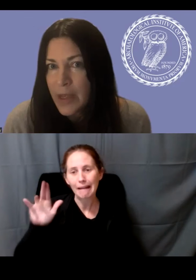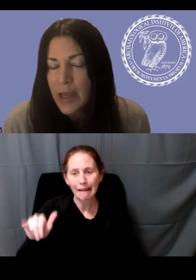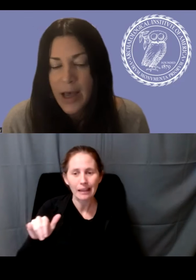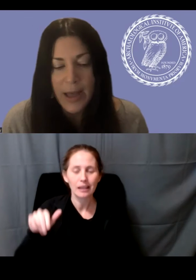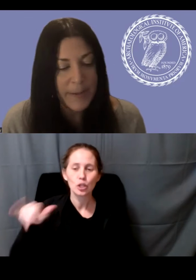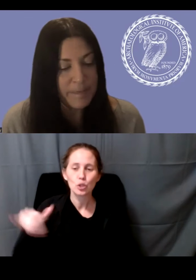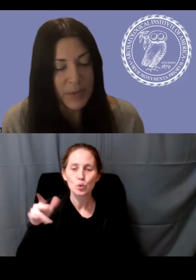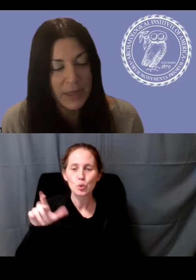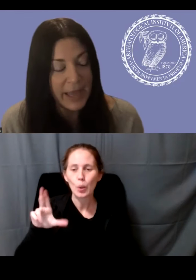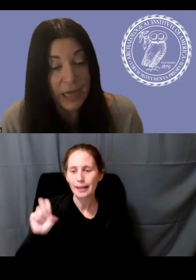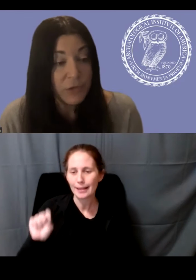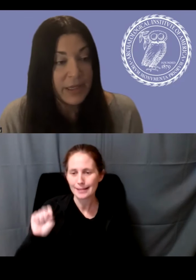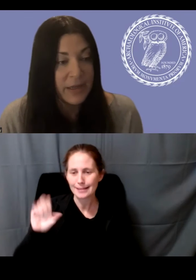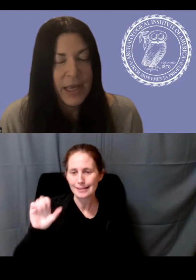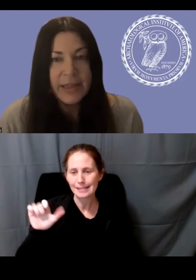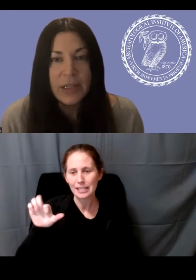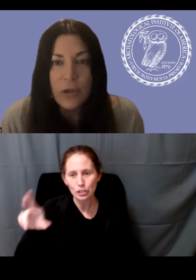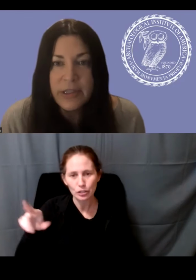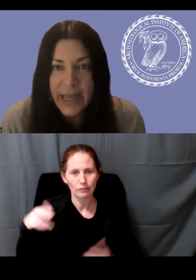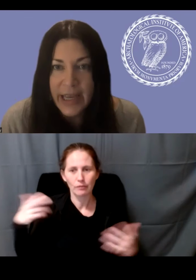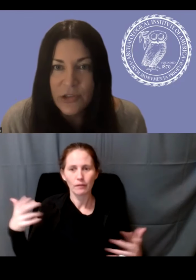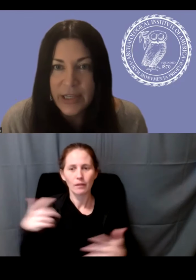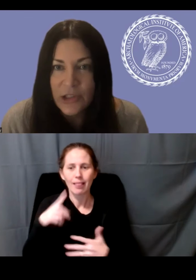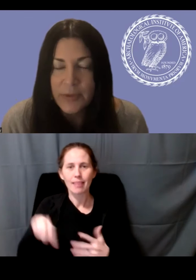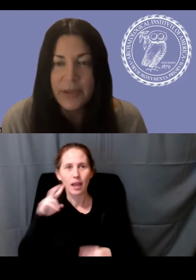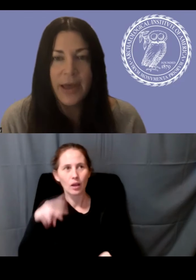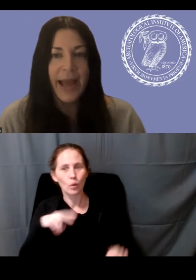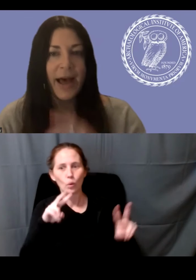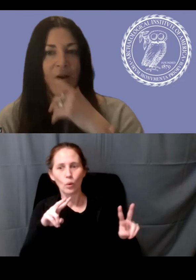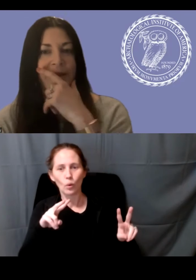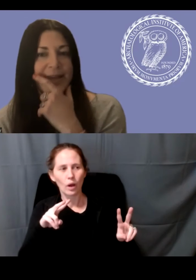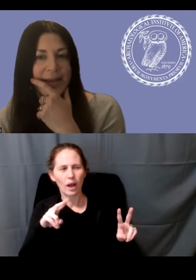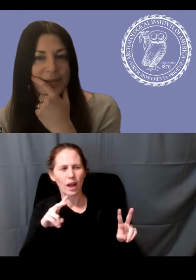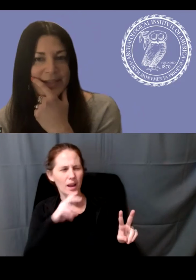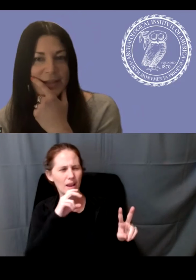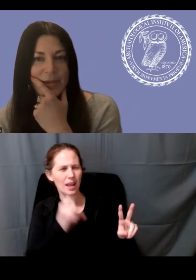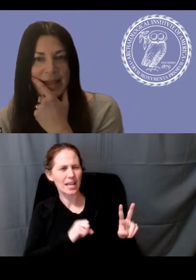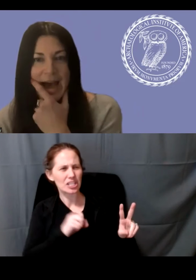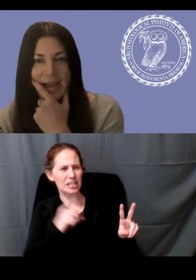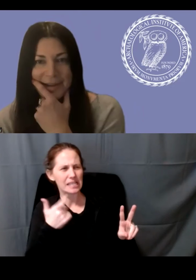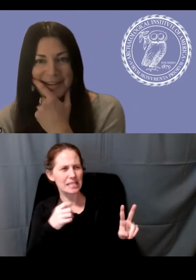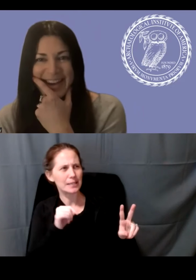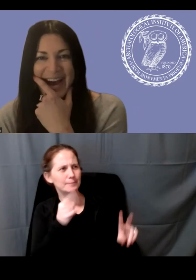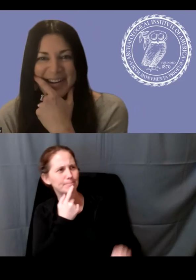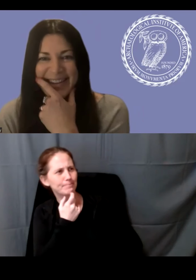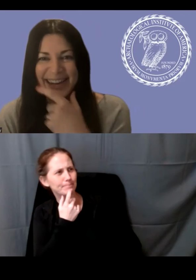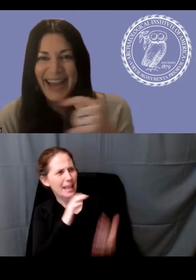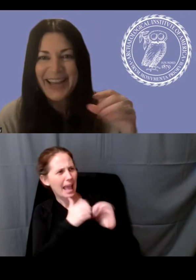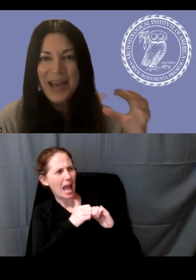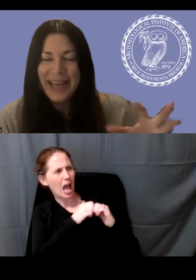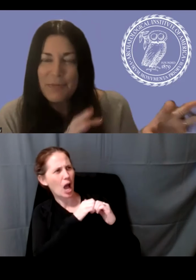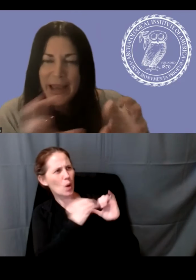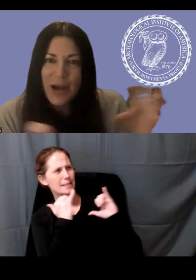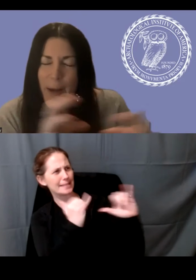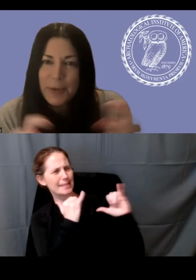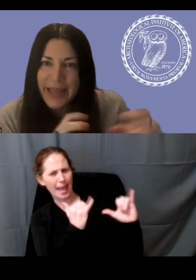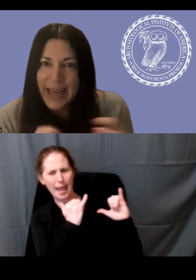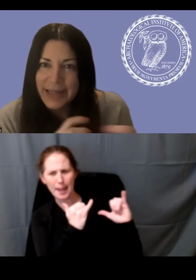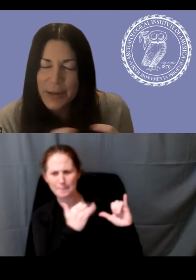him, Hadrian, they looked to ancient Egypt and thought, how can I get me some of that? How can I, in